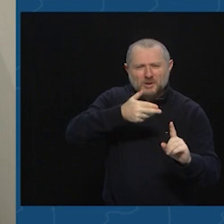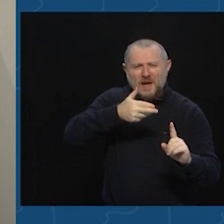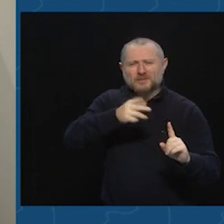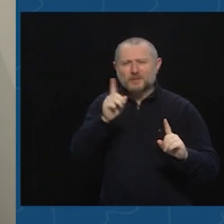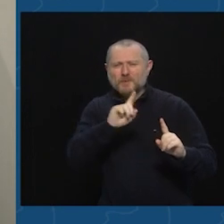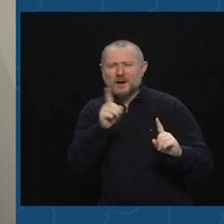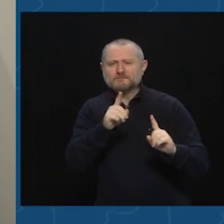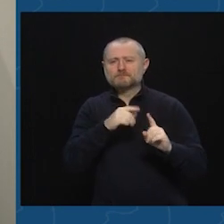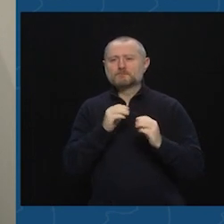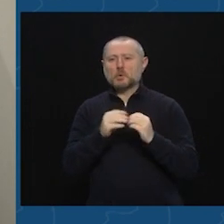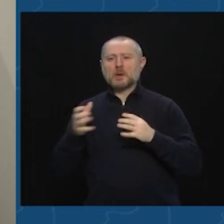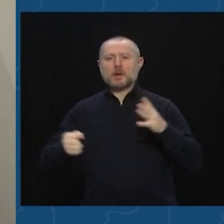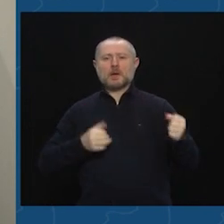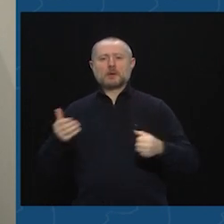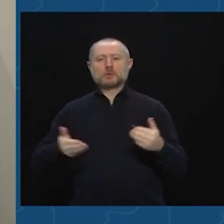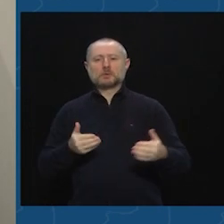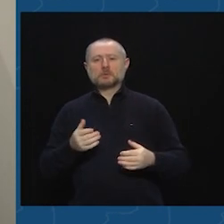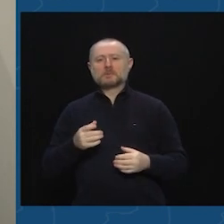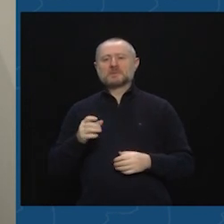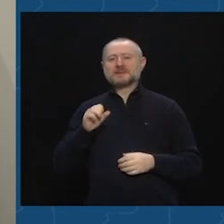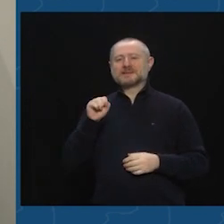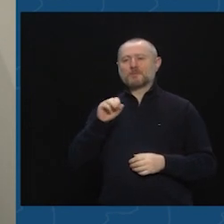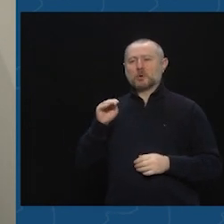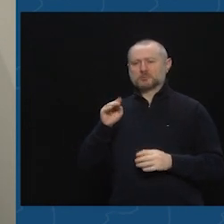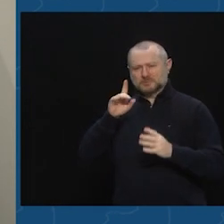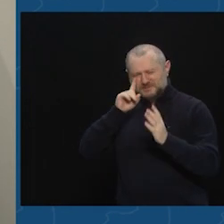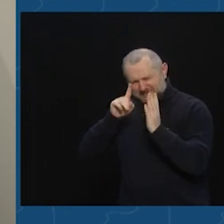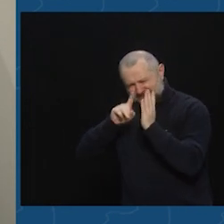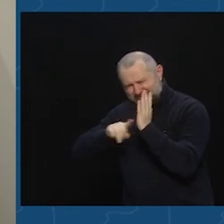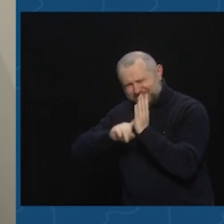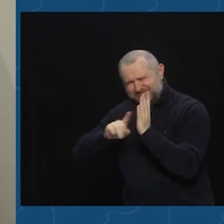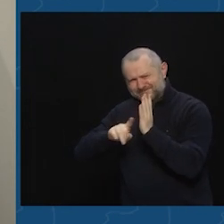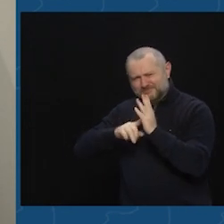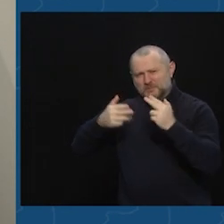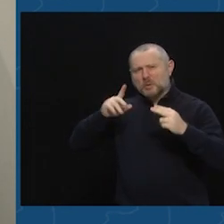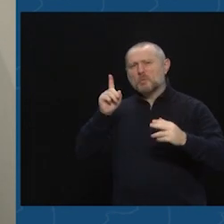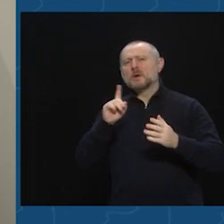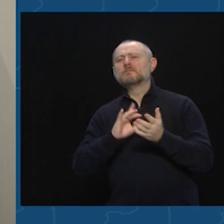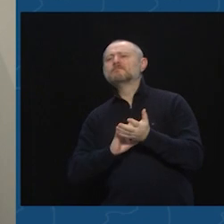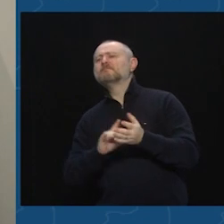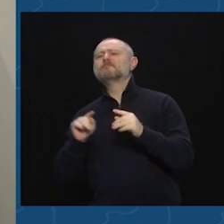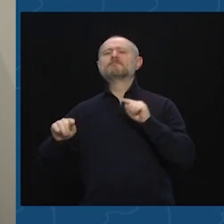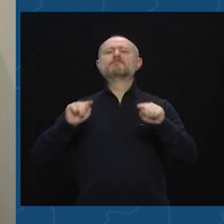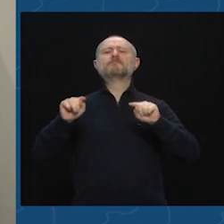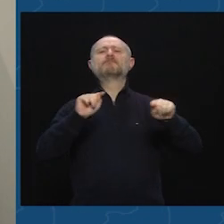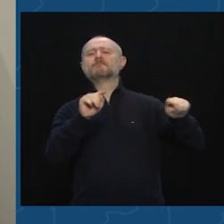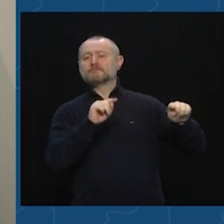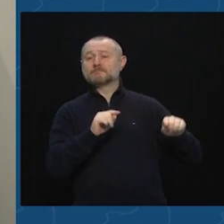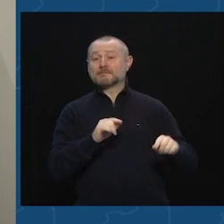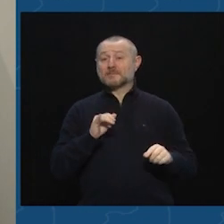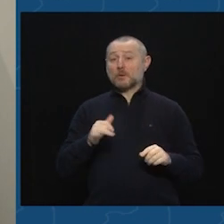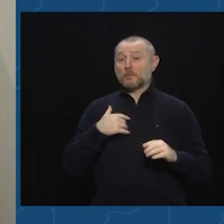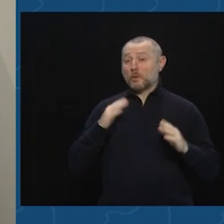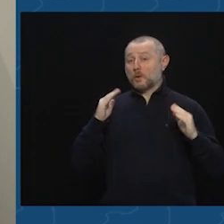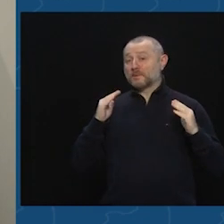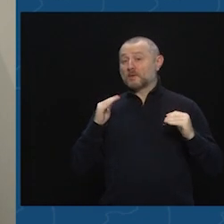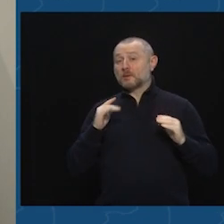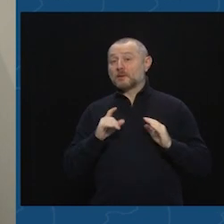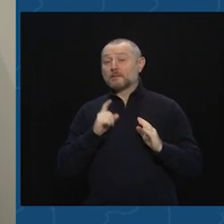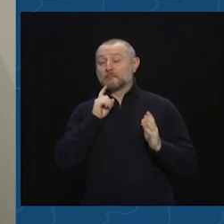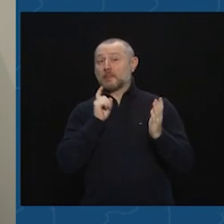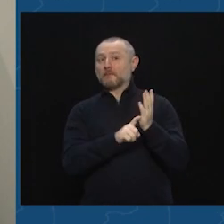can find out early on what trends are out there, what are people talking about, what's the chatter, and perhaps identify individuals who are on the cusp